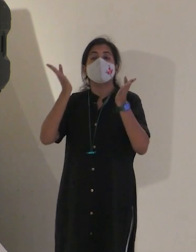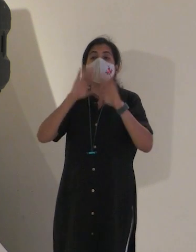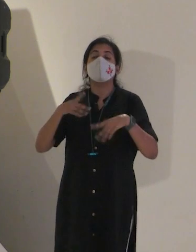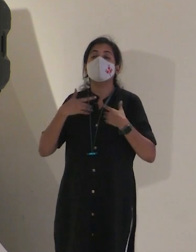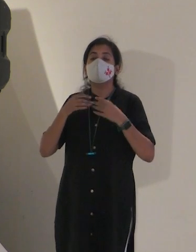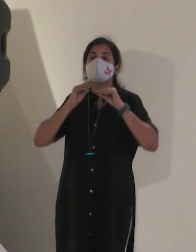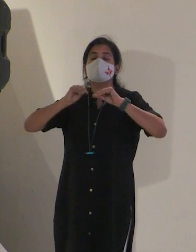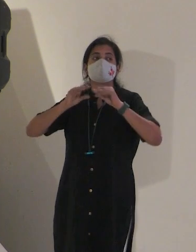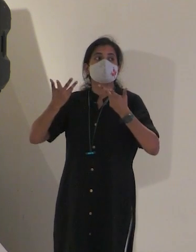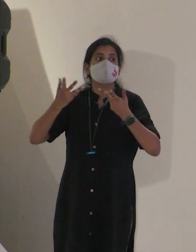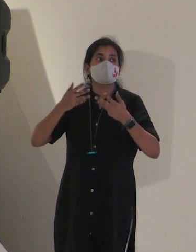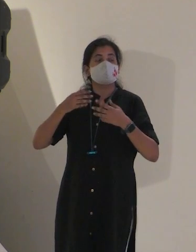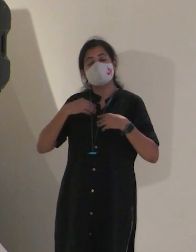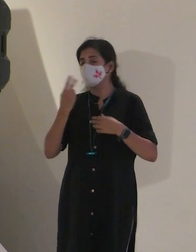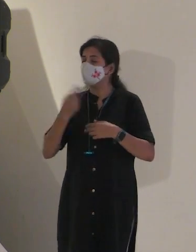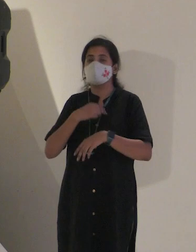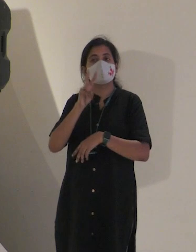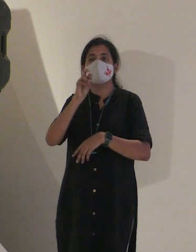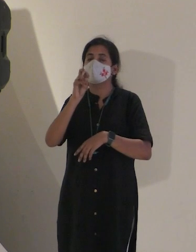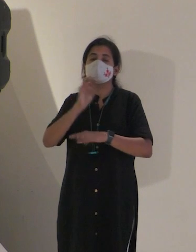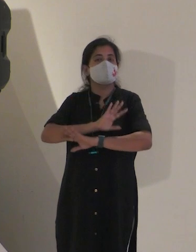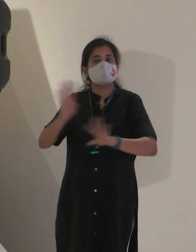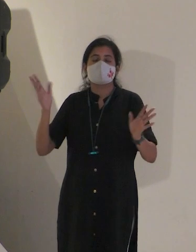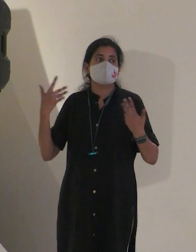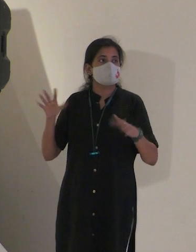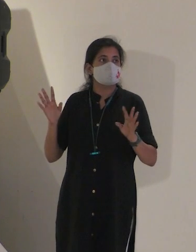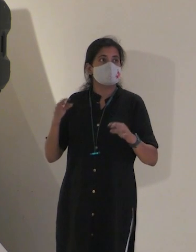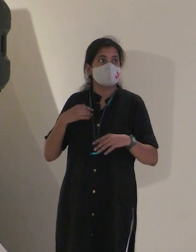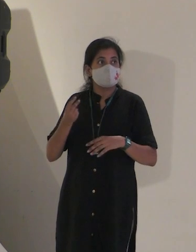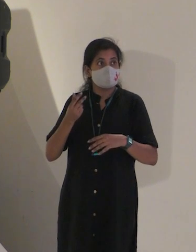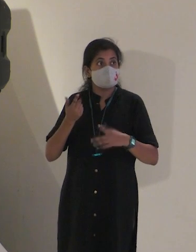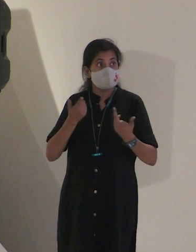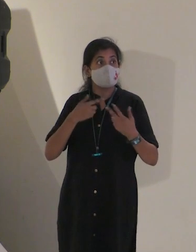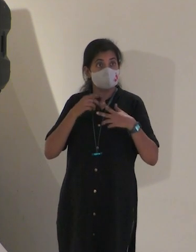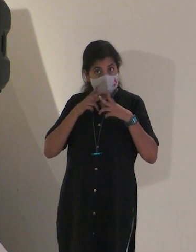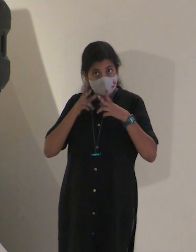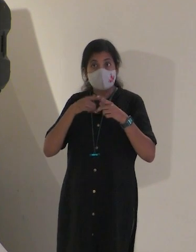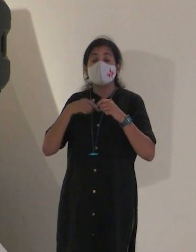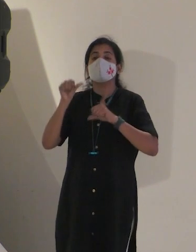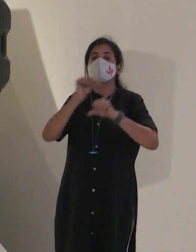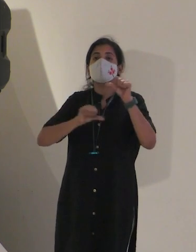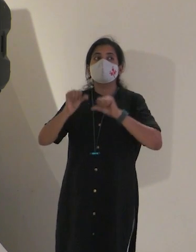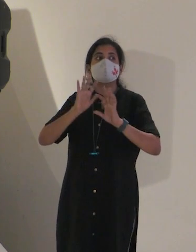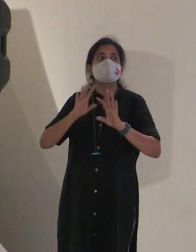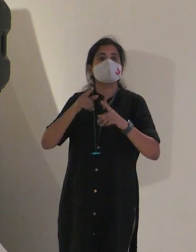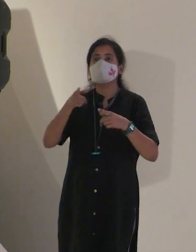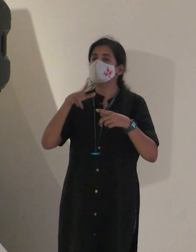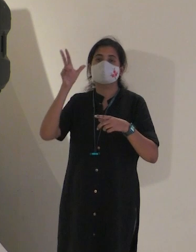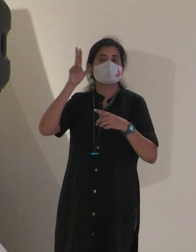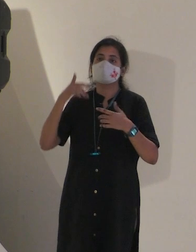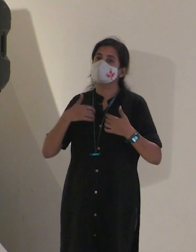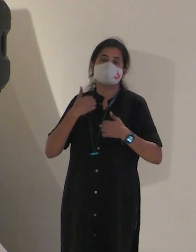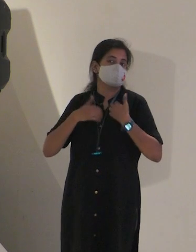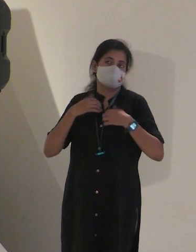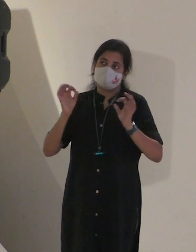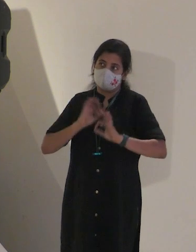20 minutes. Do it as fast as you can. We say that it's a process, but nobody is ready to listen to us.